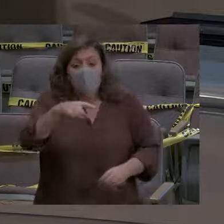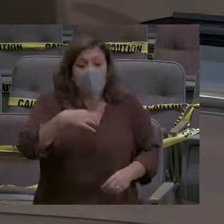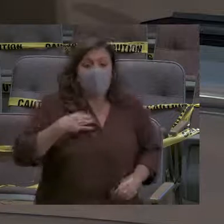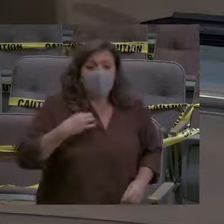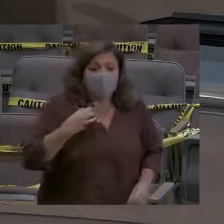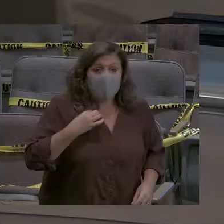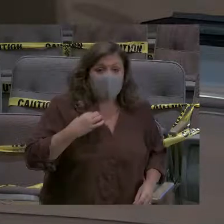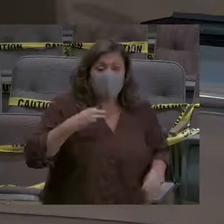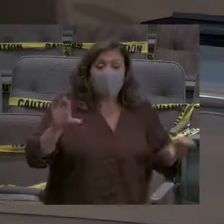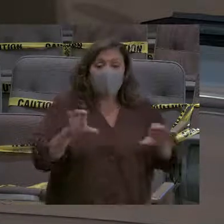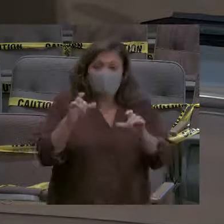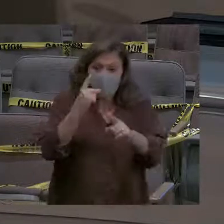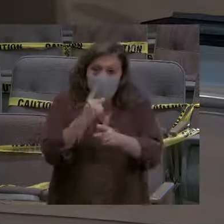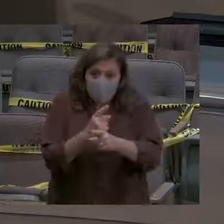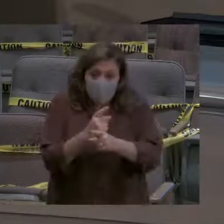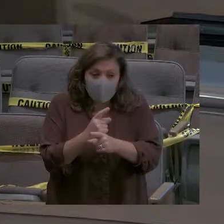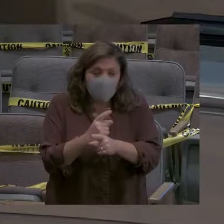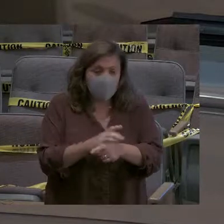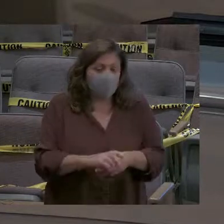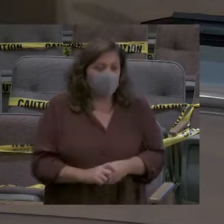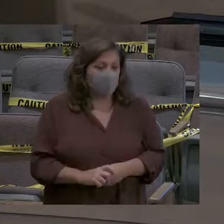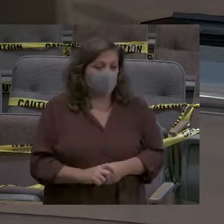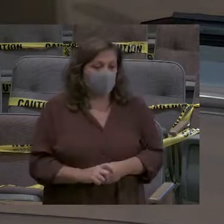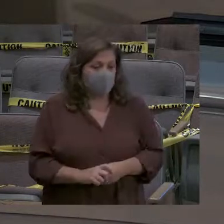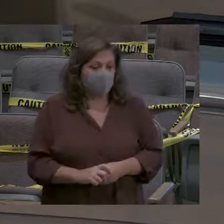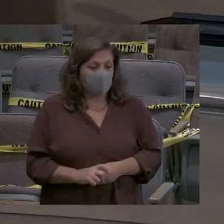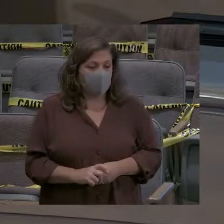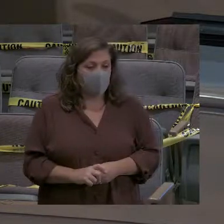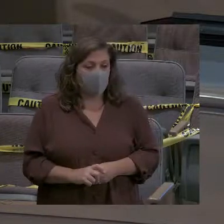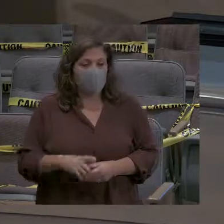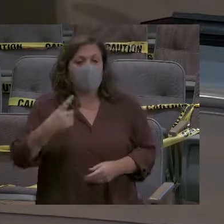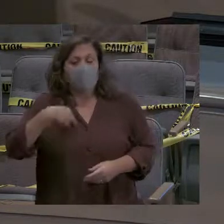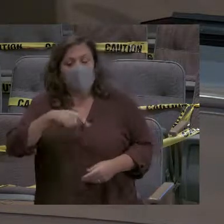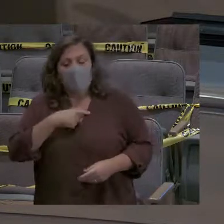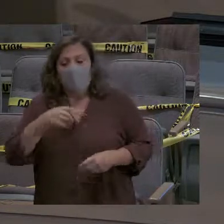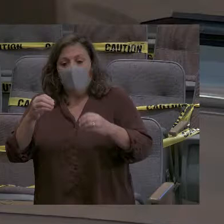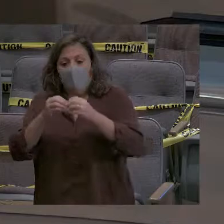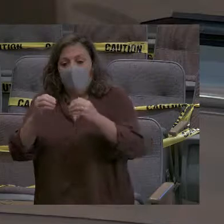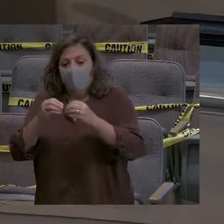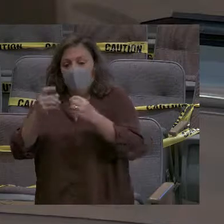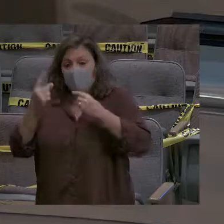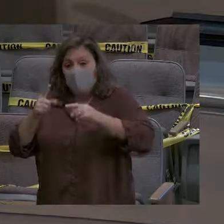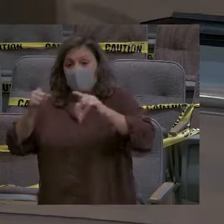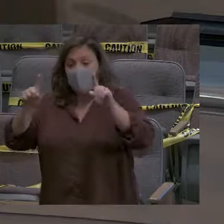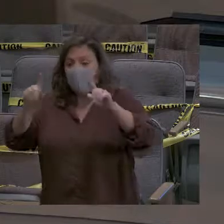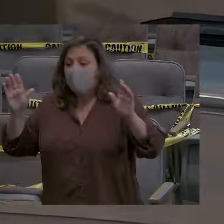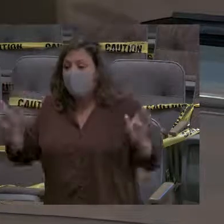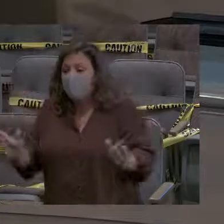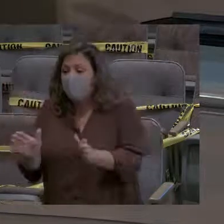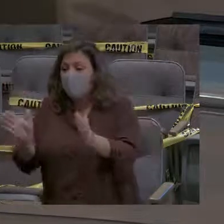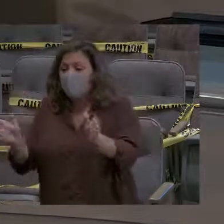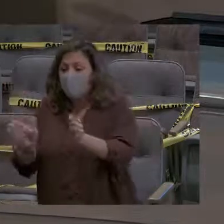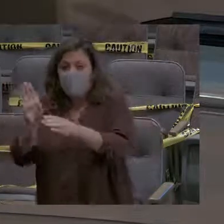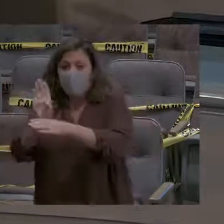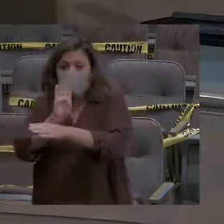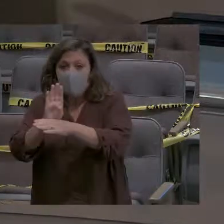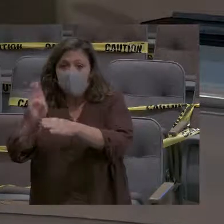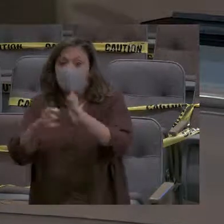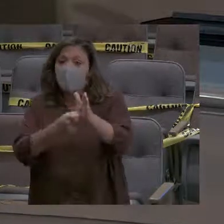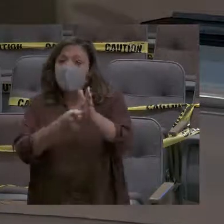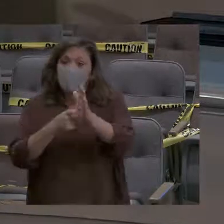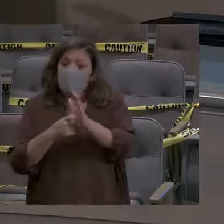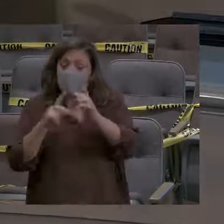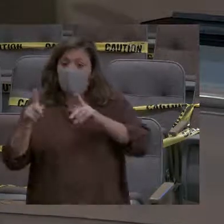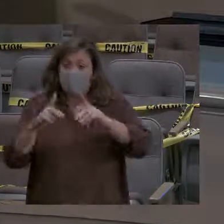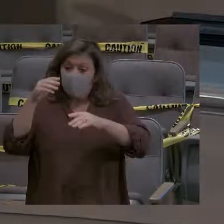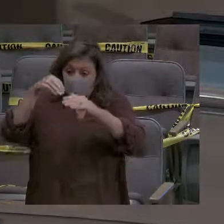thing. I think we're more effective in encouraging our businesses to require that people